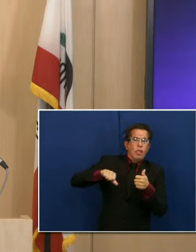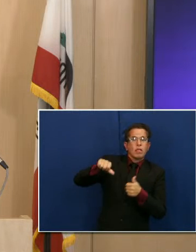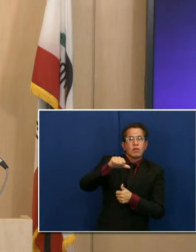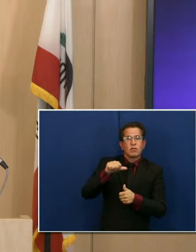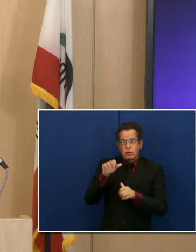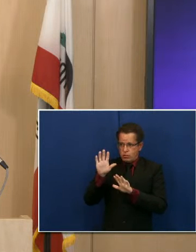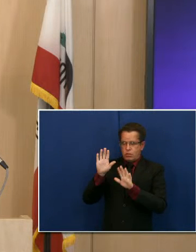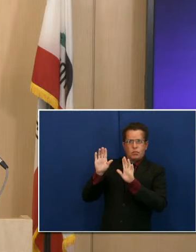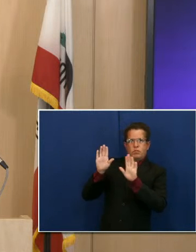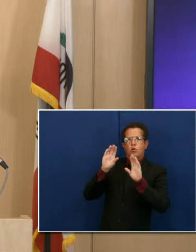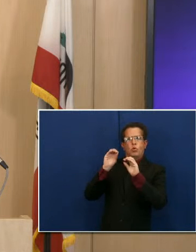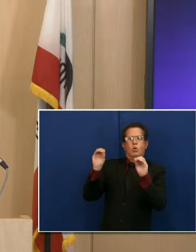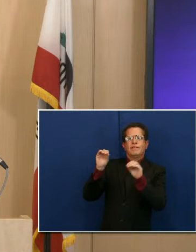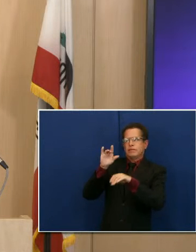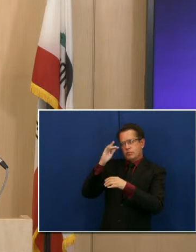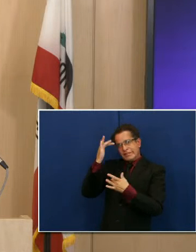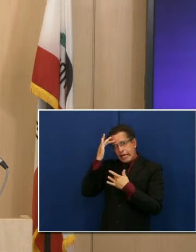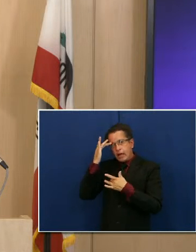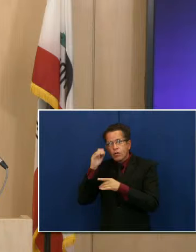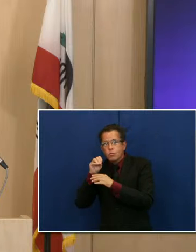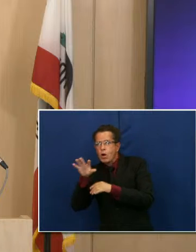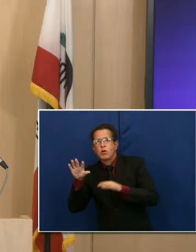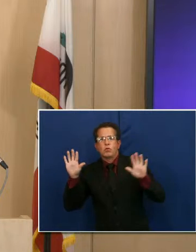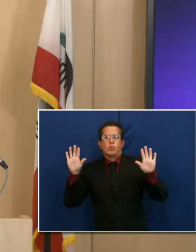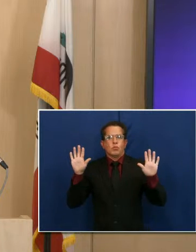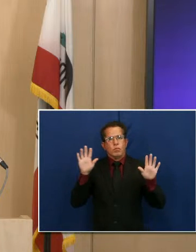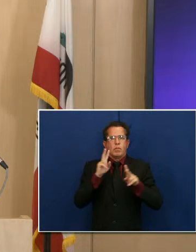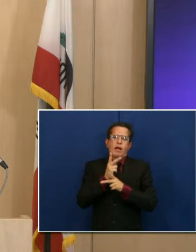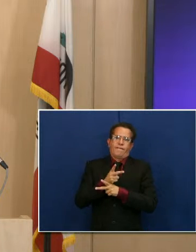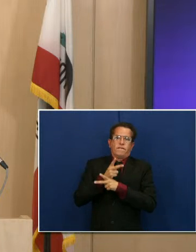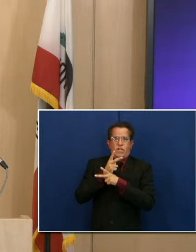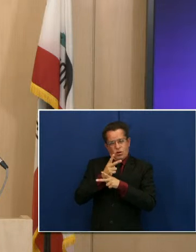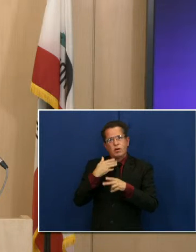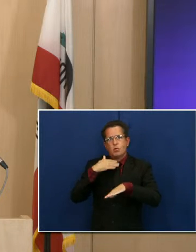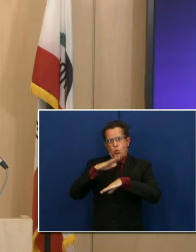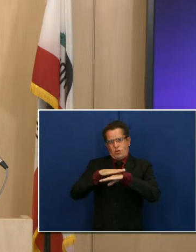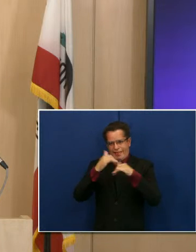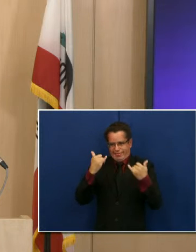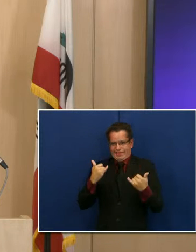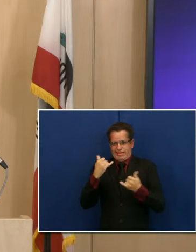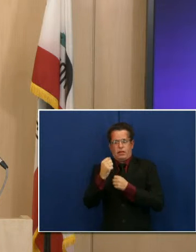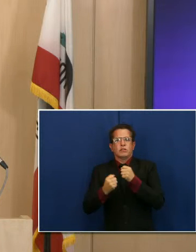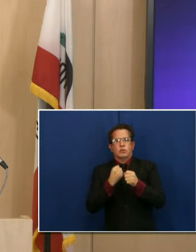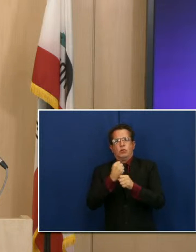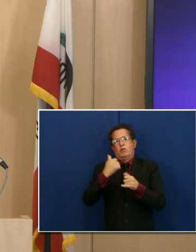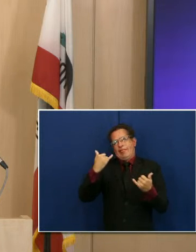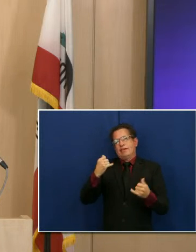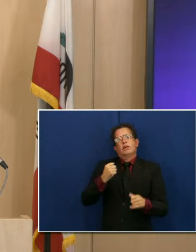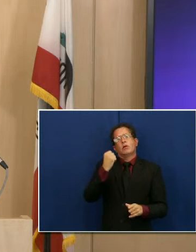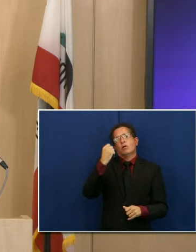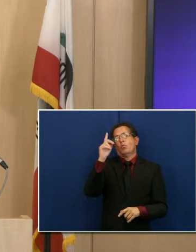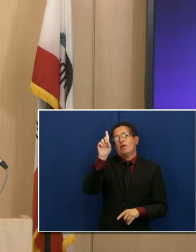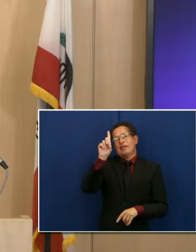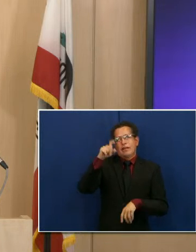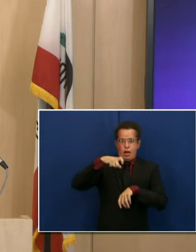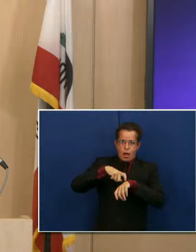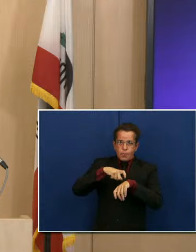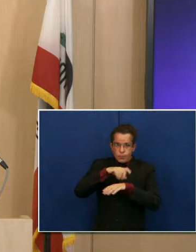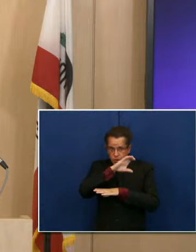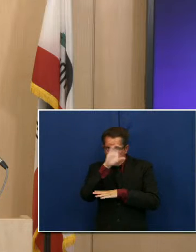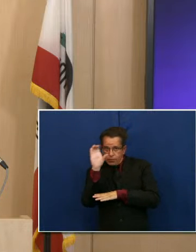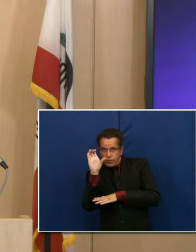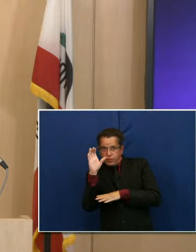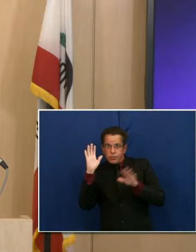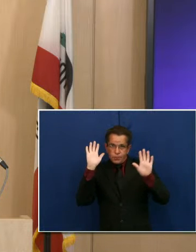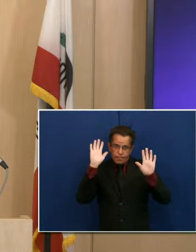holiday season, we are asking folks, not forever, just this one. We have to find a way to come together